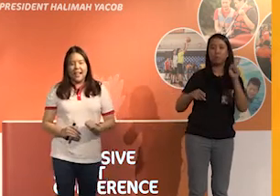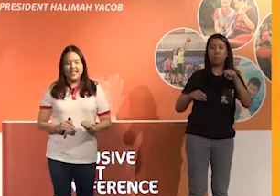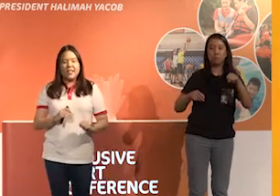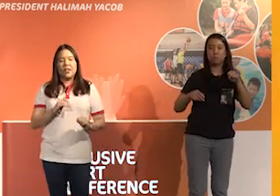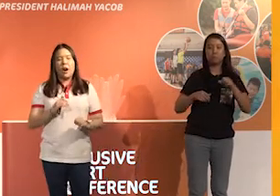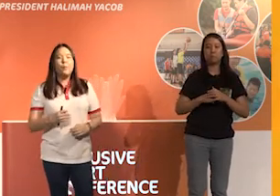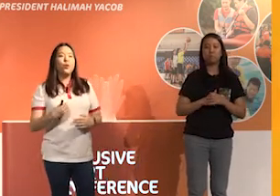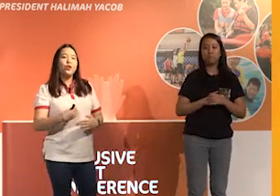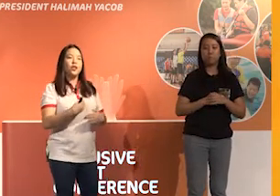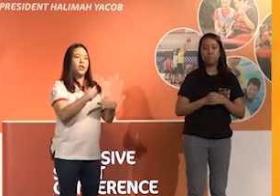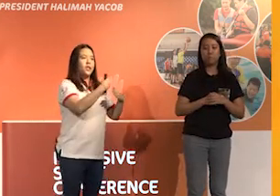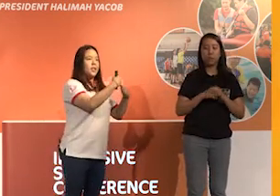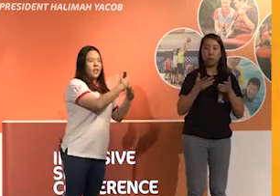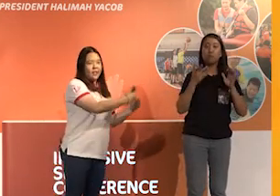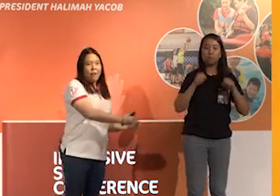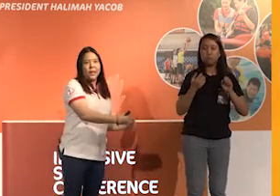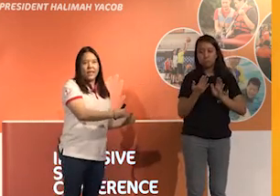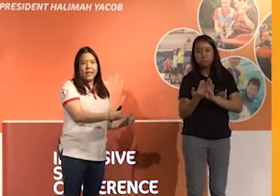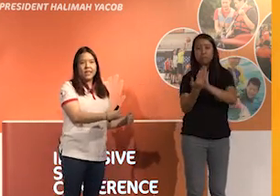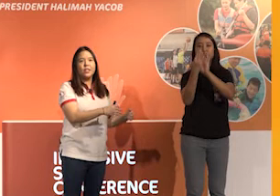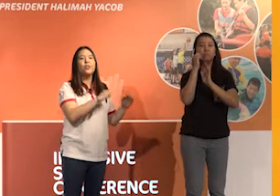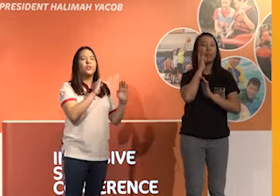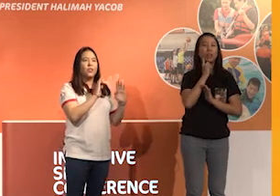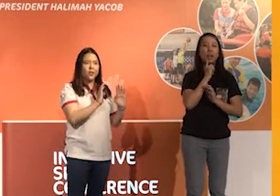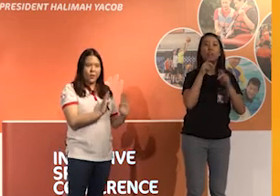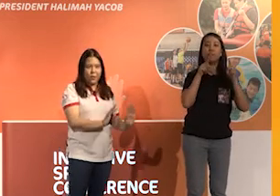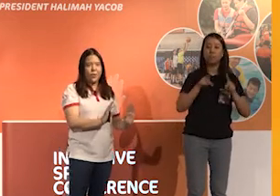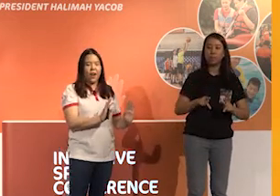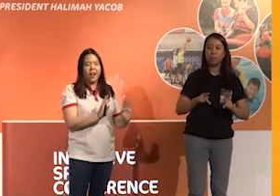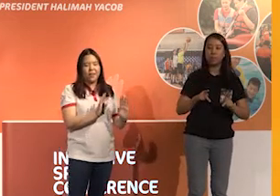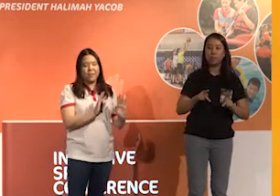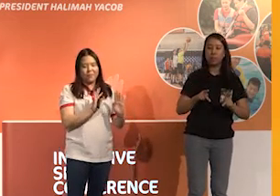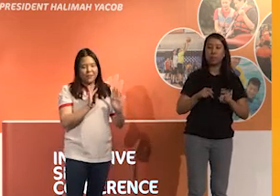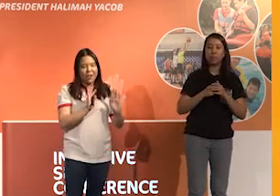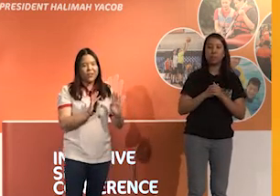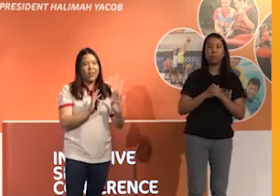And then approach the deaf button